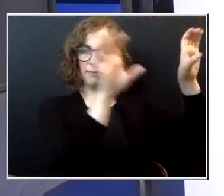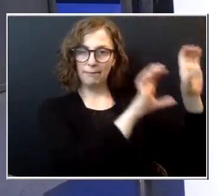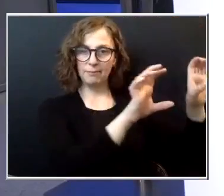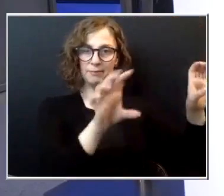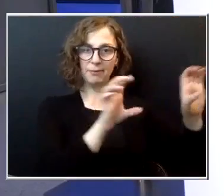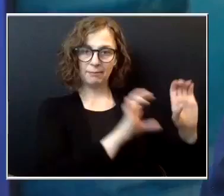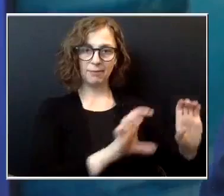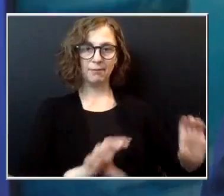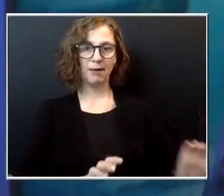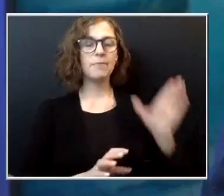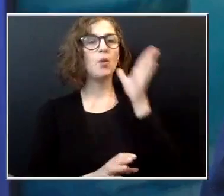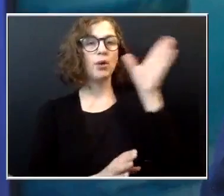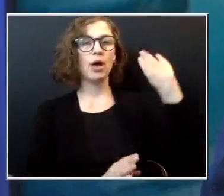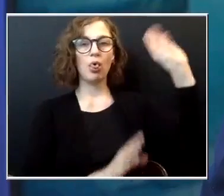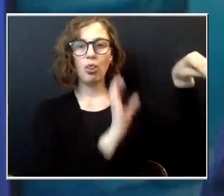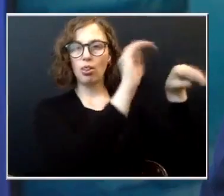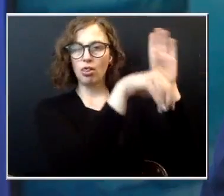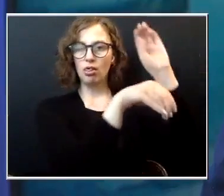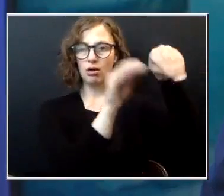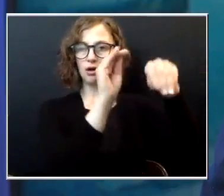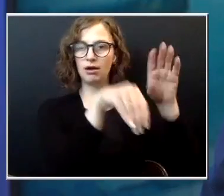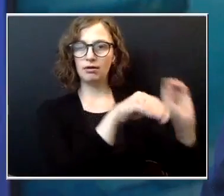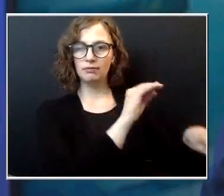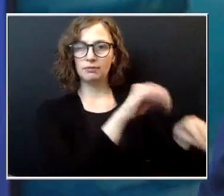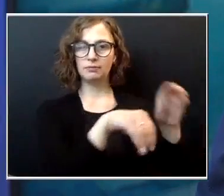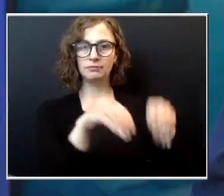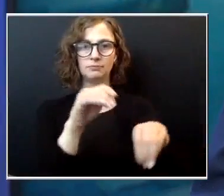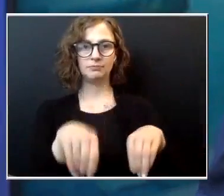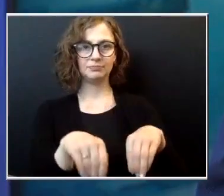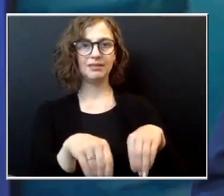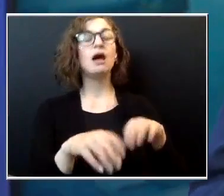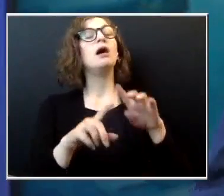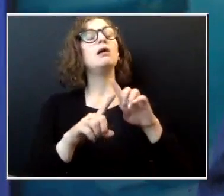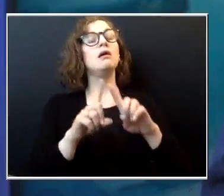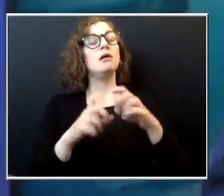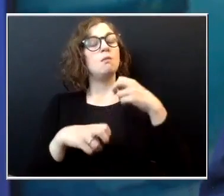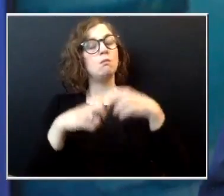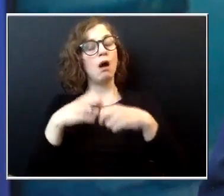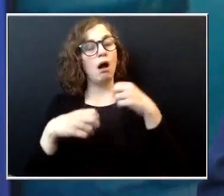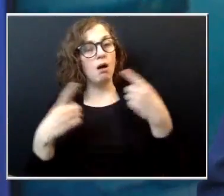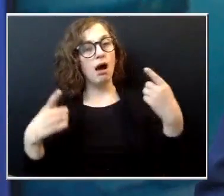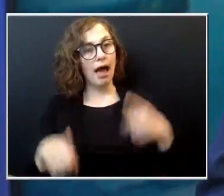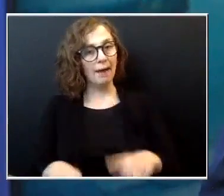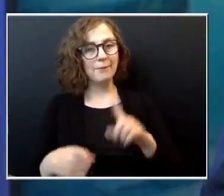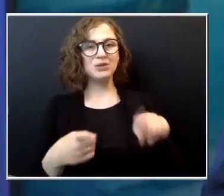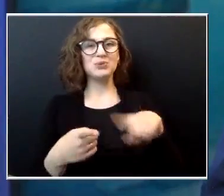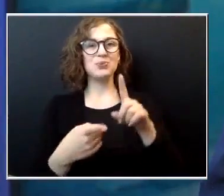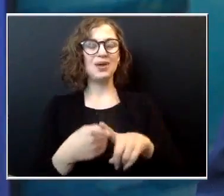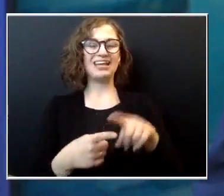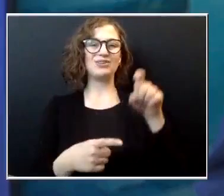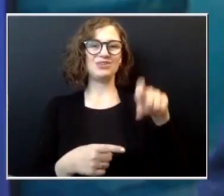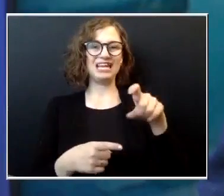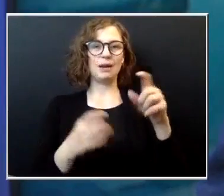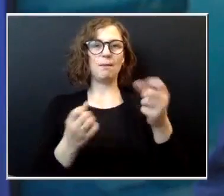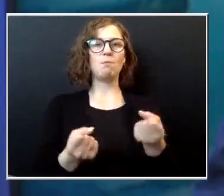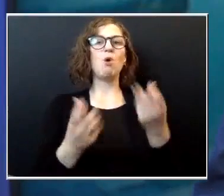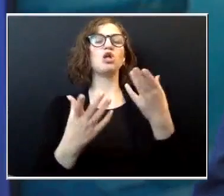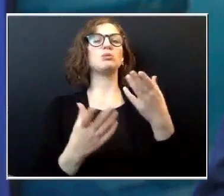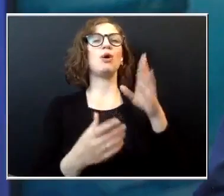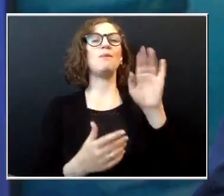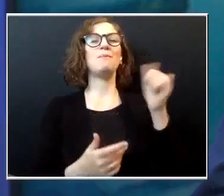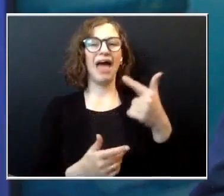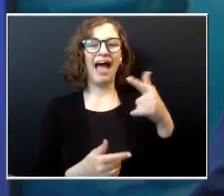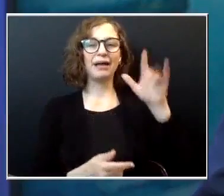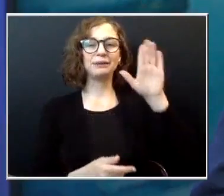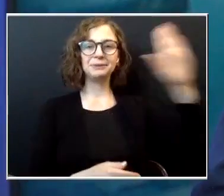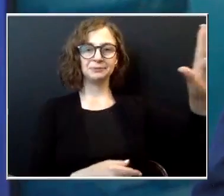But the problem comes into play when you have to stack the bags. So each bag that you place over the next bag, as that circulating nurse